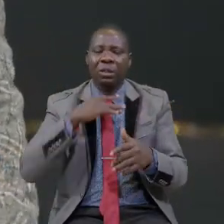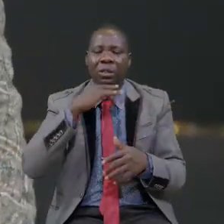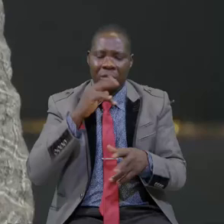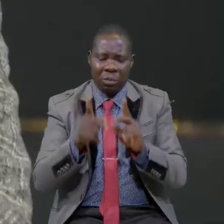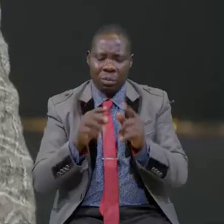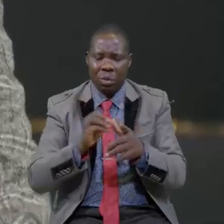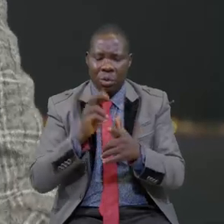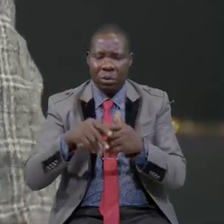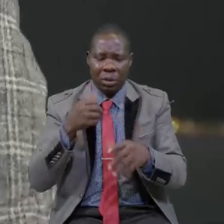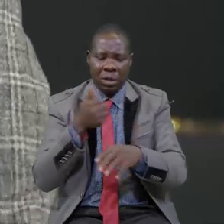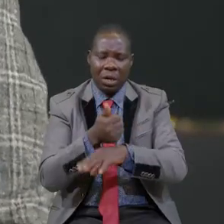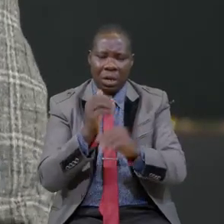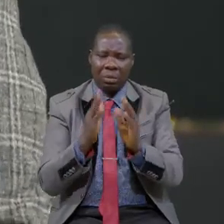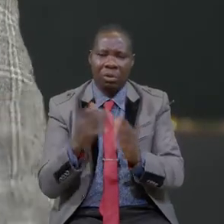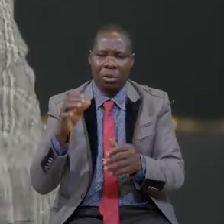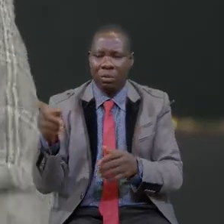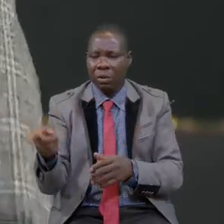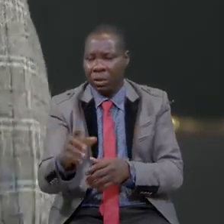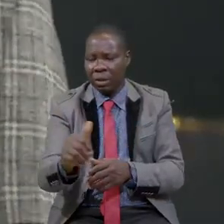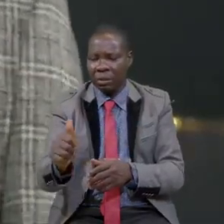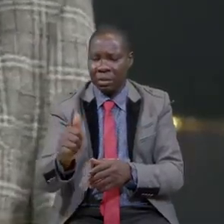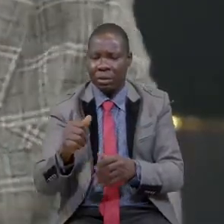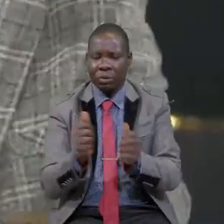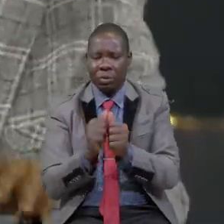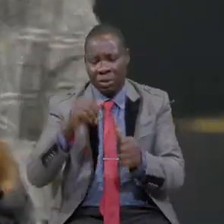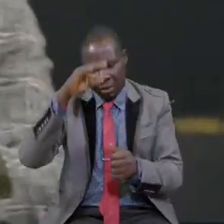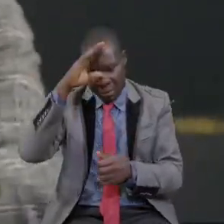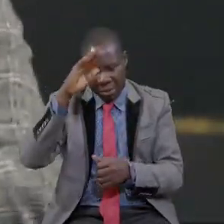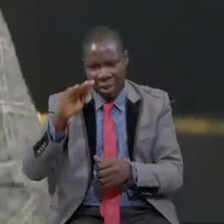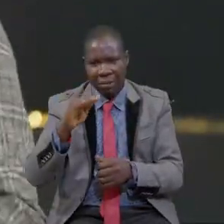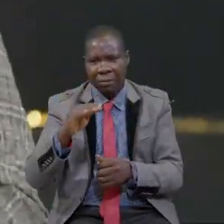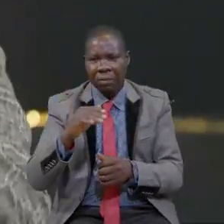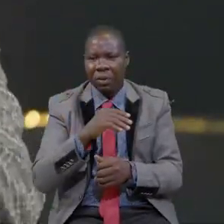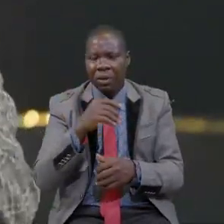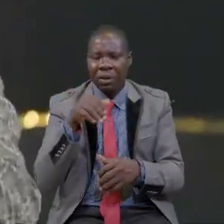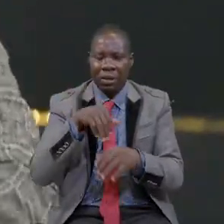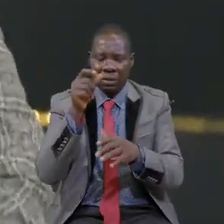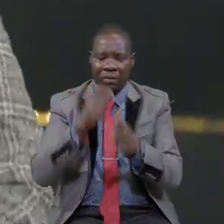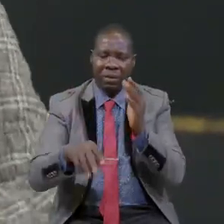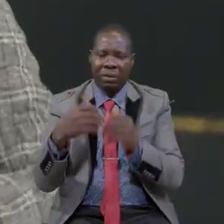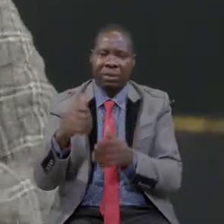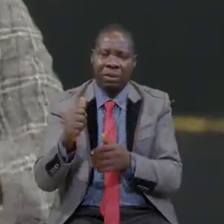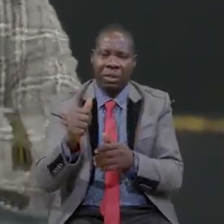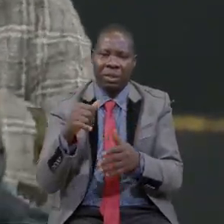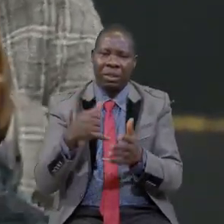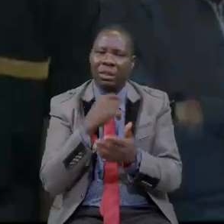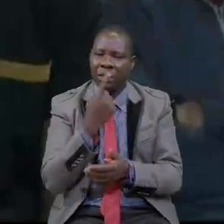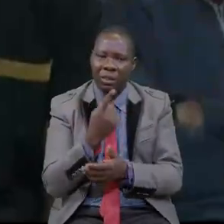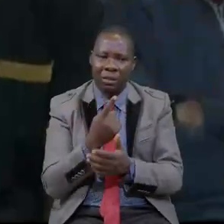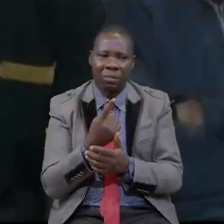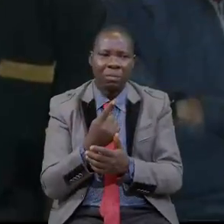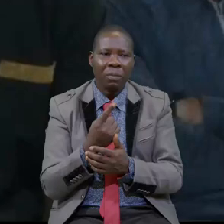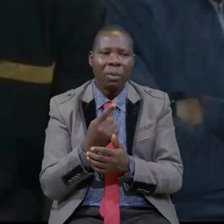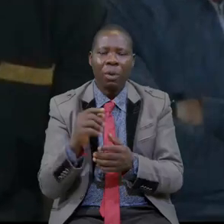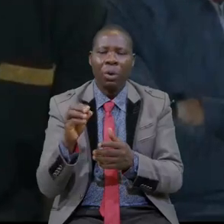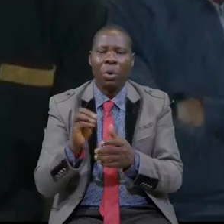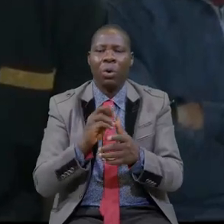of themselves with Mankind in verse 10 it says in verse 10 no